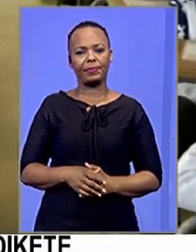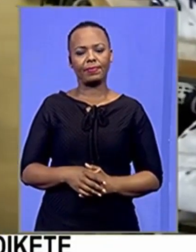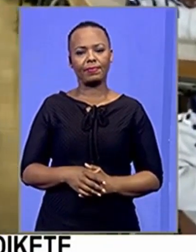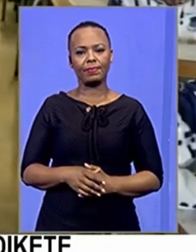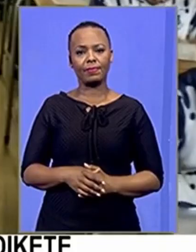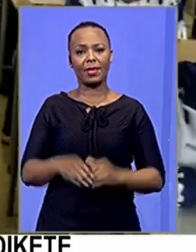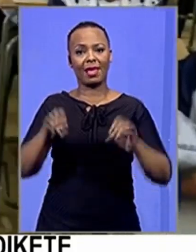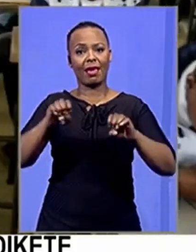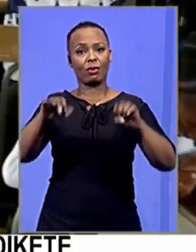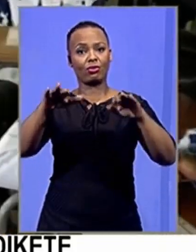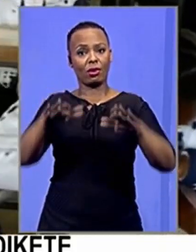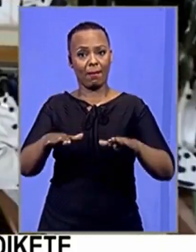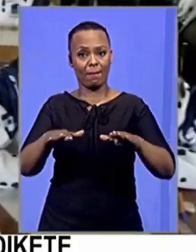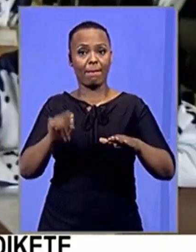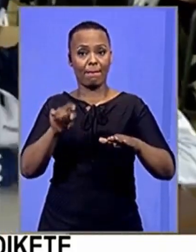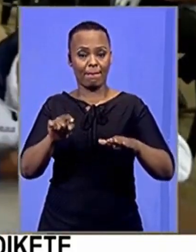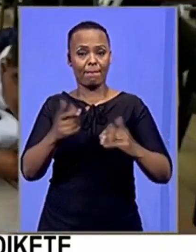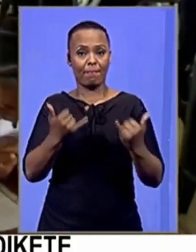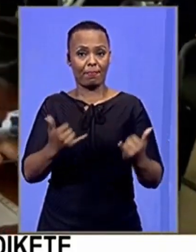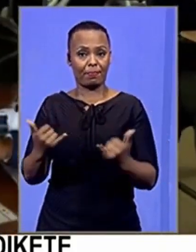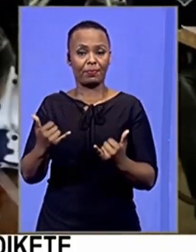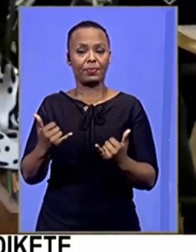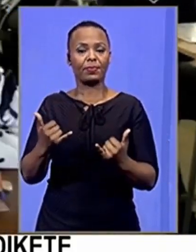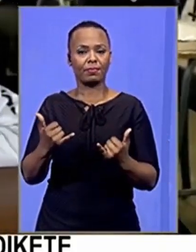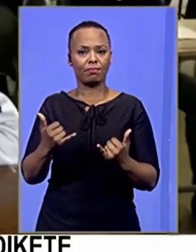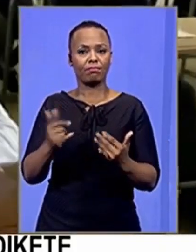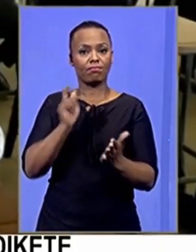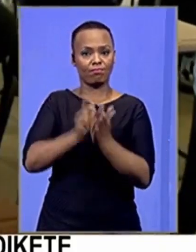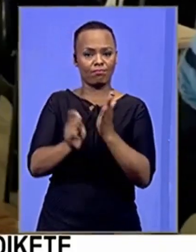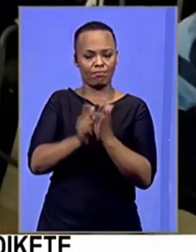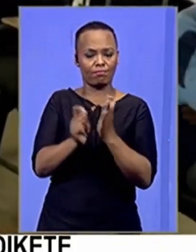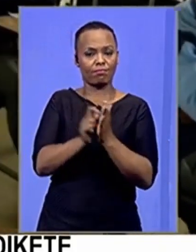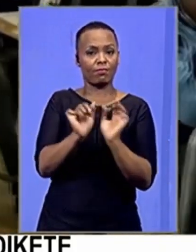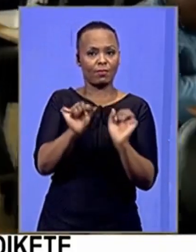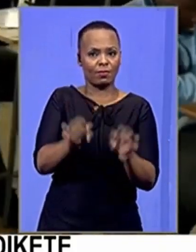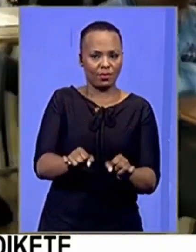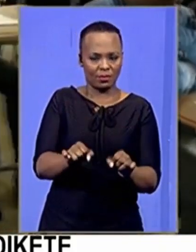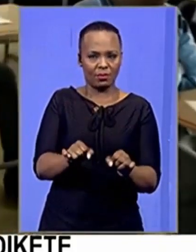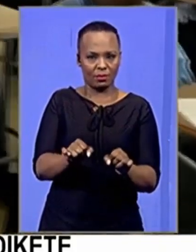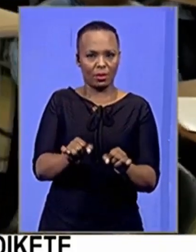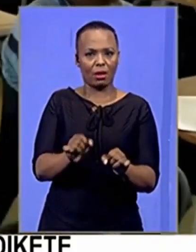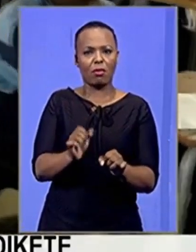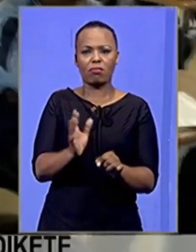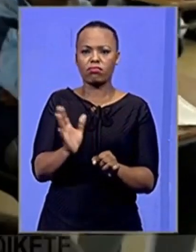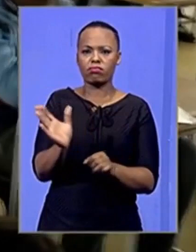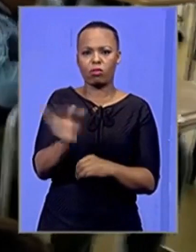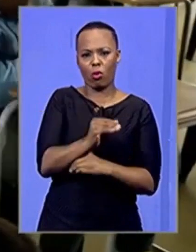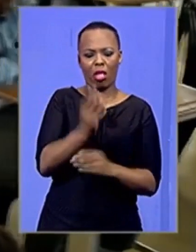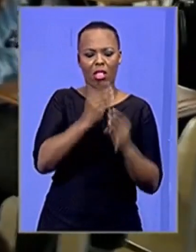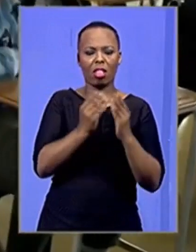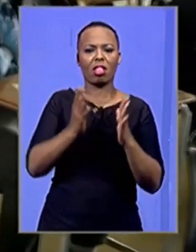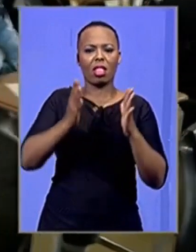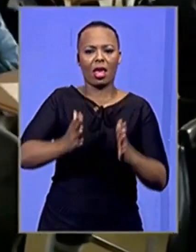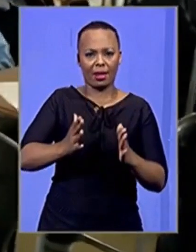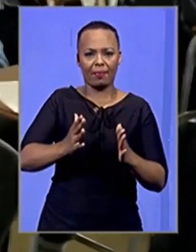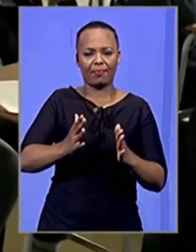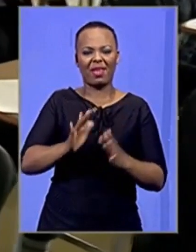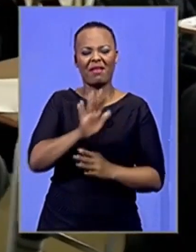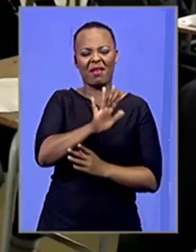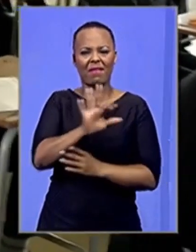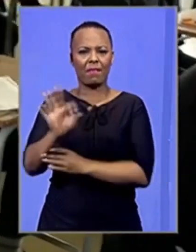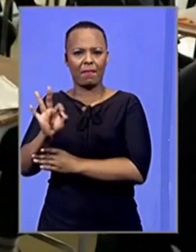The exams were written by almost all candidates.